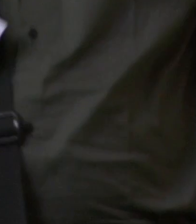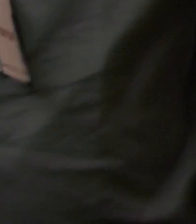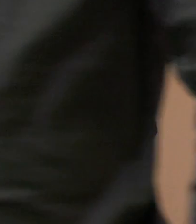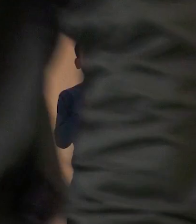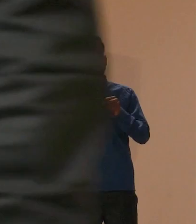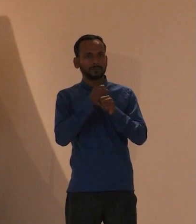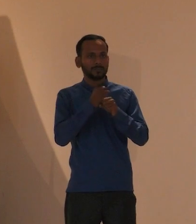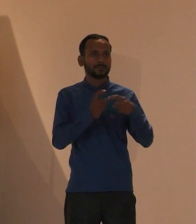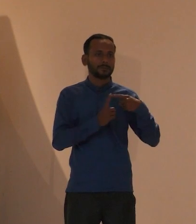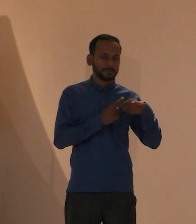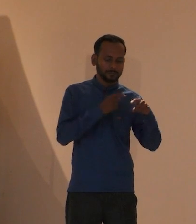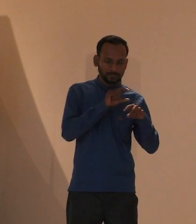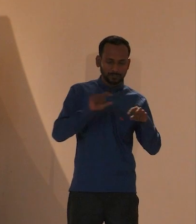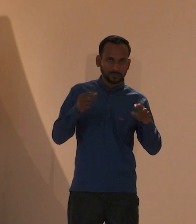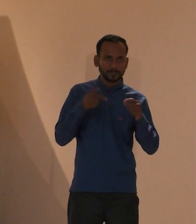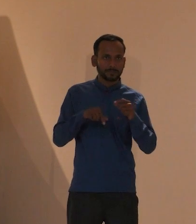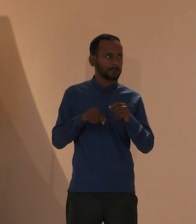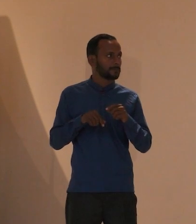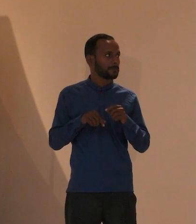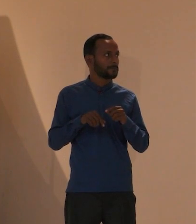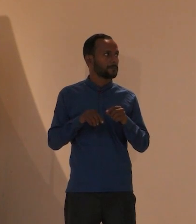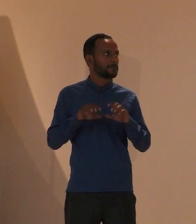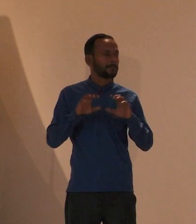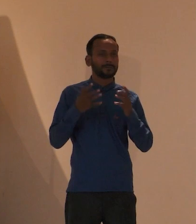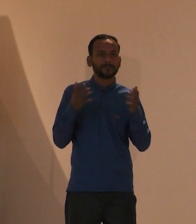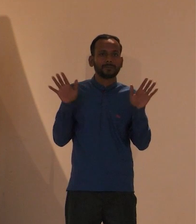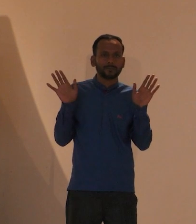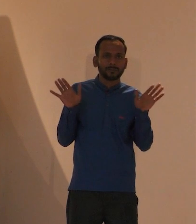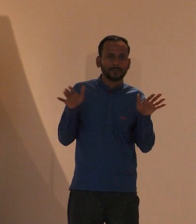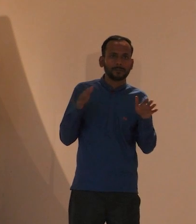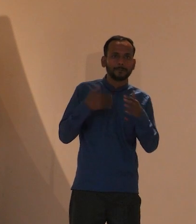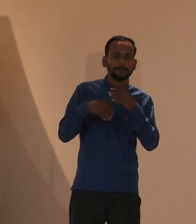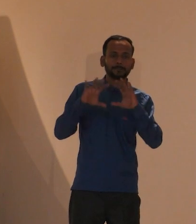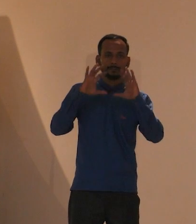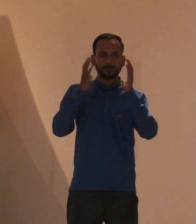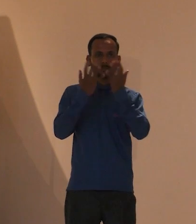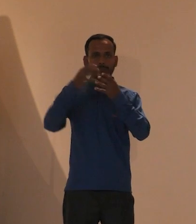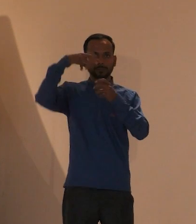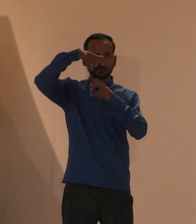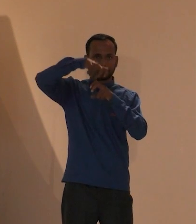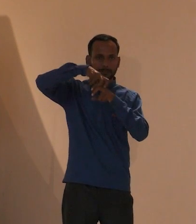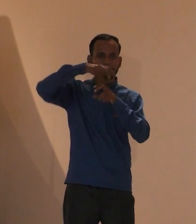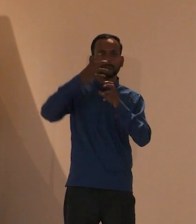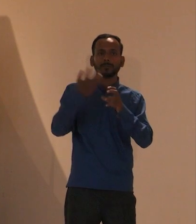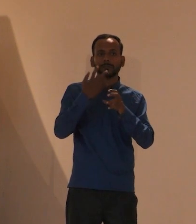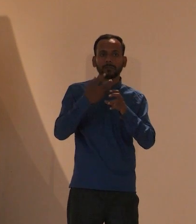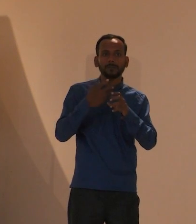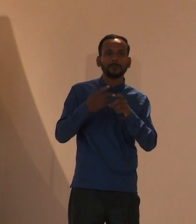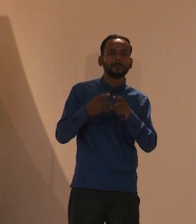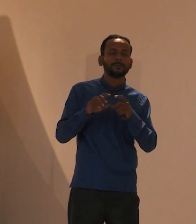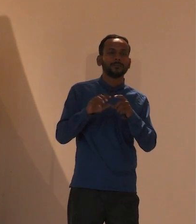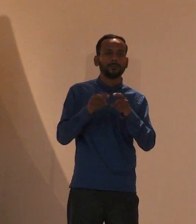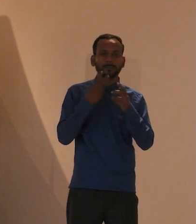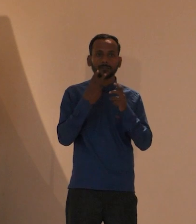symbolizes Christ. And the bird is perched on a globe which symbolizes the tabernacle. A tabernacle is usually